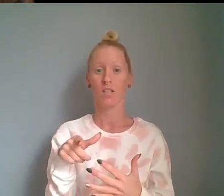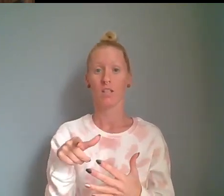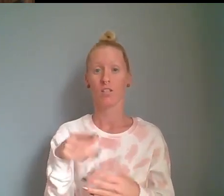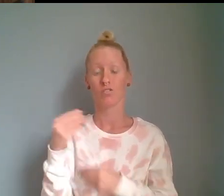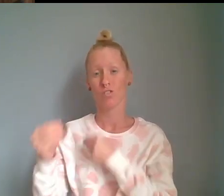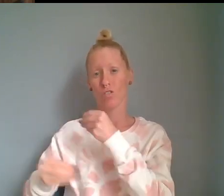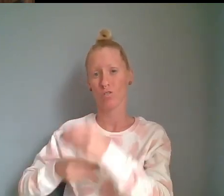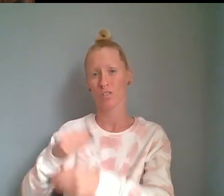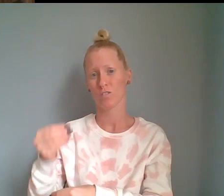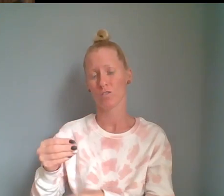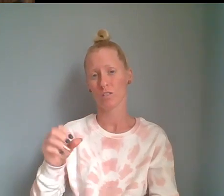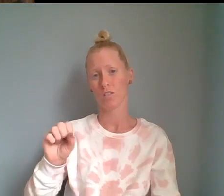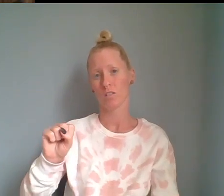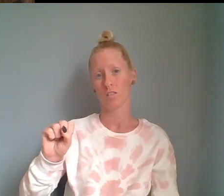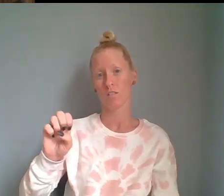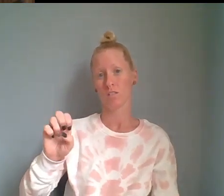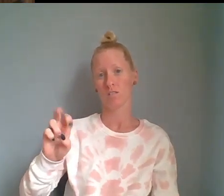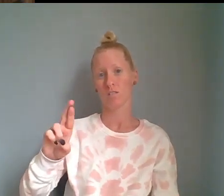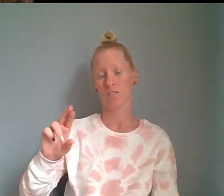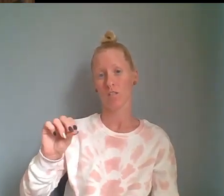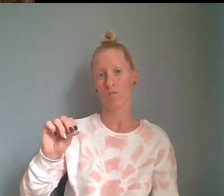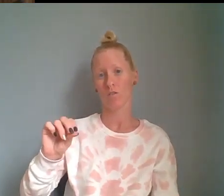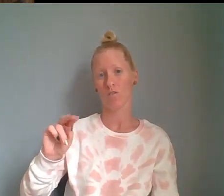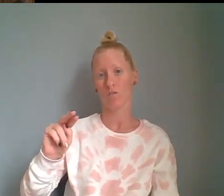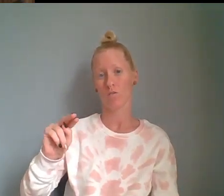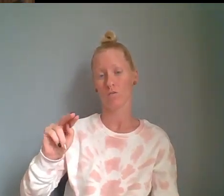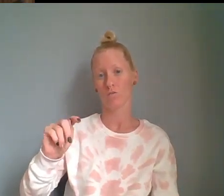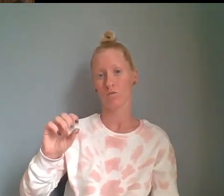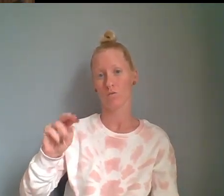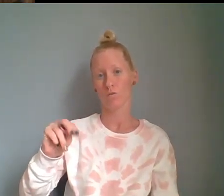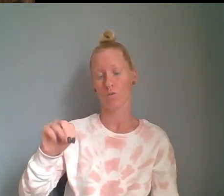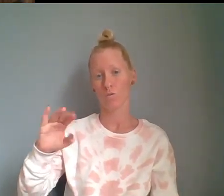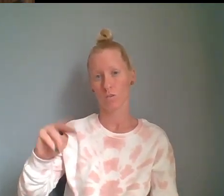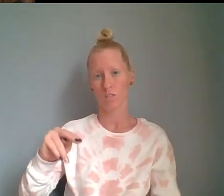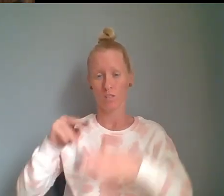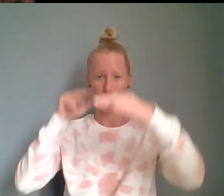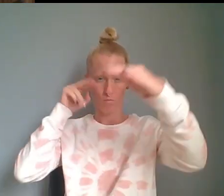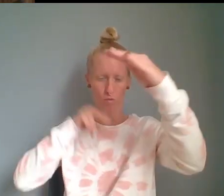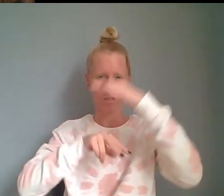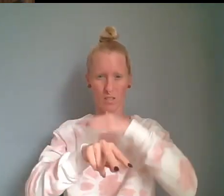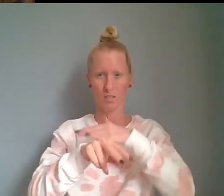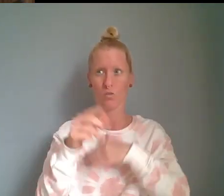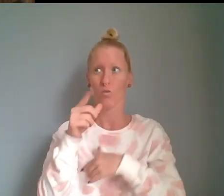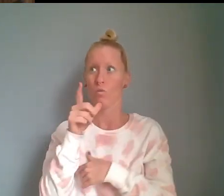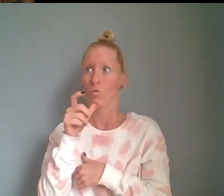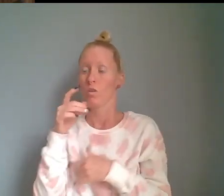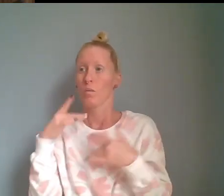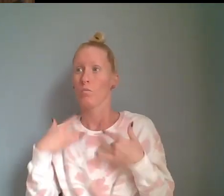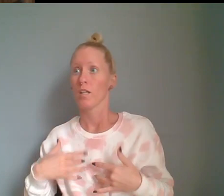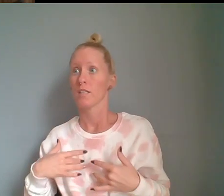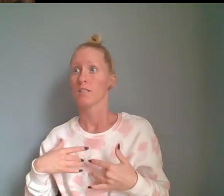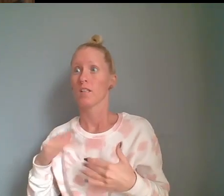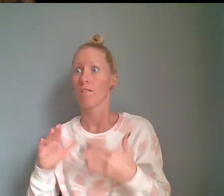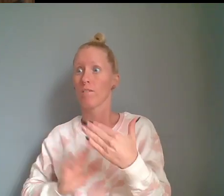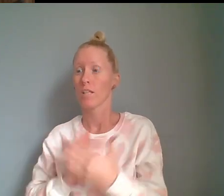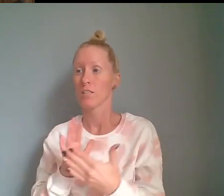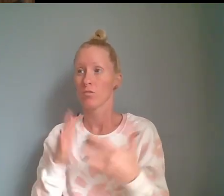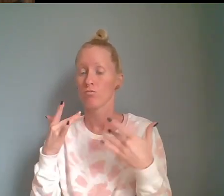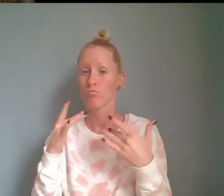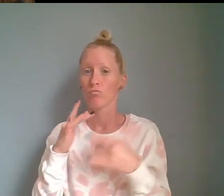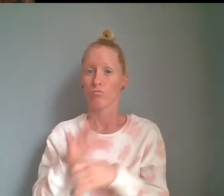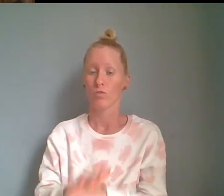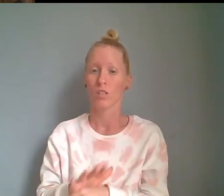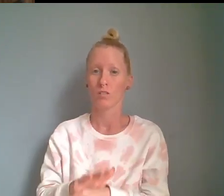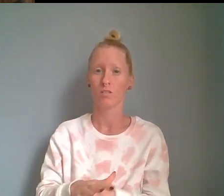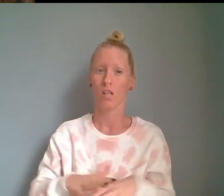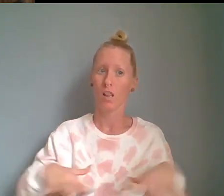the serotonin transporter gene predict who will become depressed in the face of stress. So the classic study